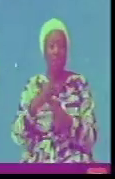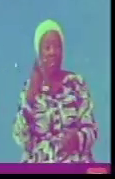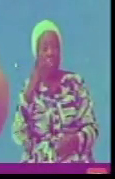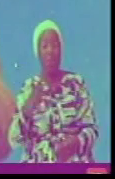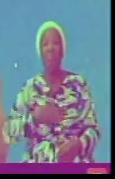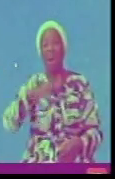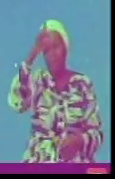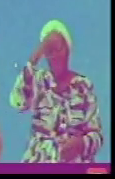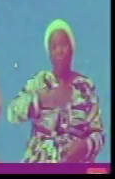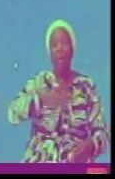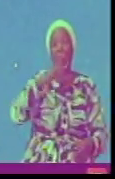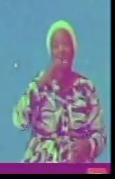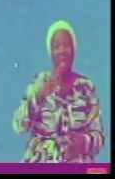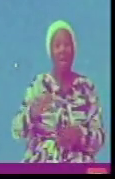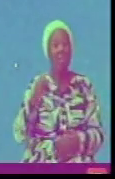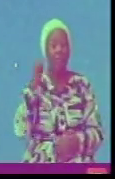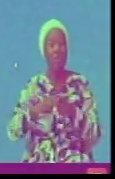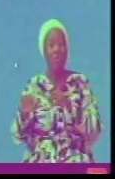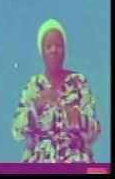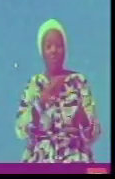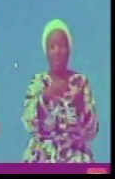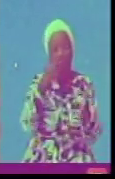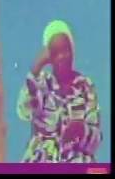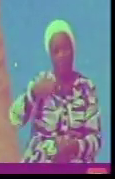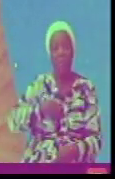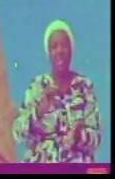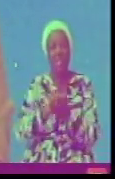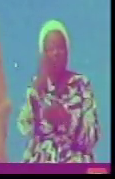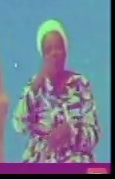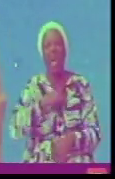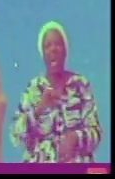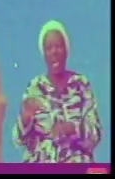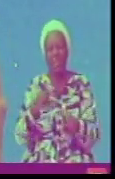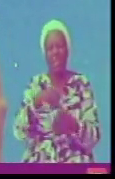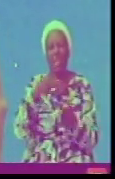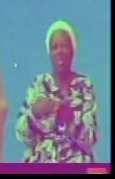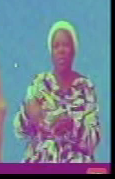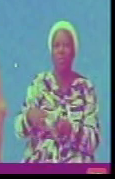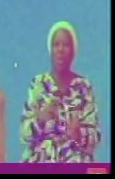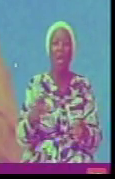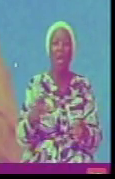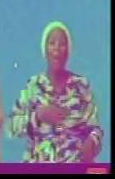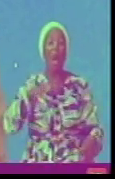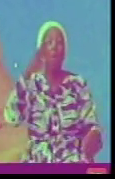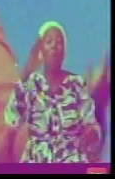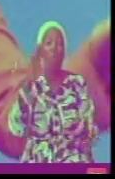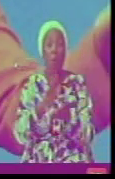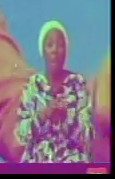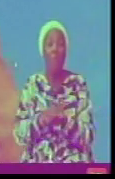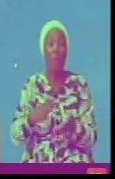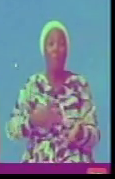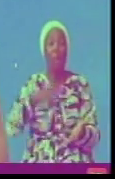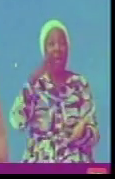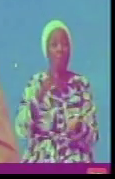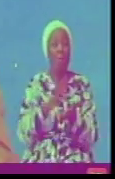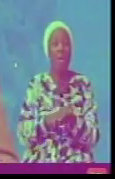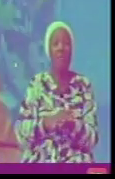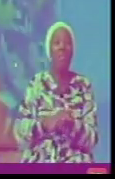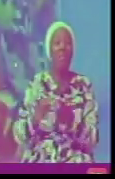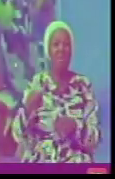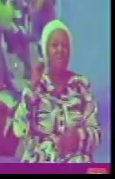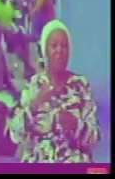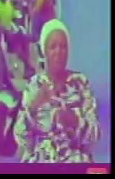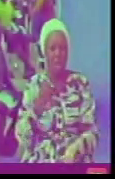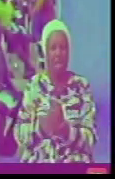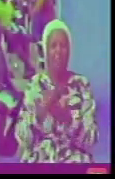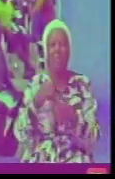I acted this way. My wife, did this. That's why I went to commit adultery. My